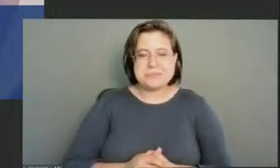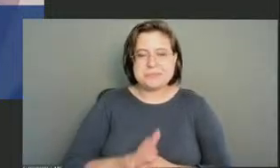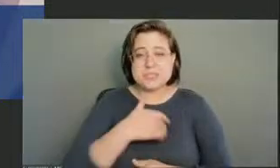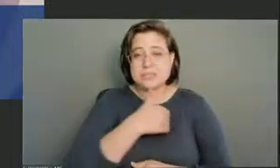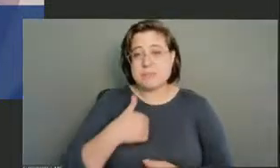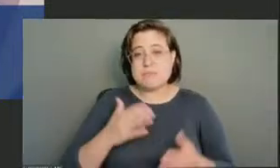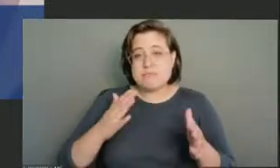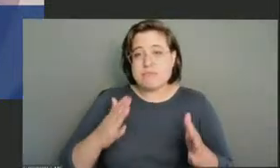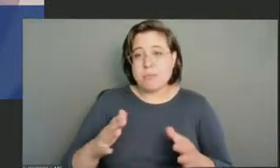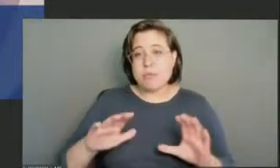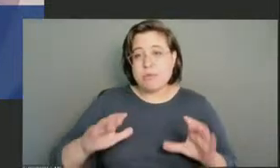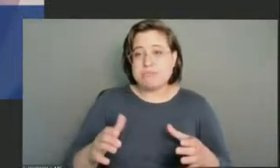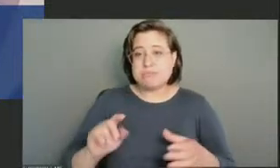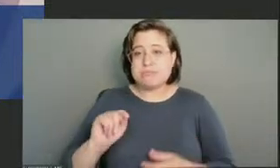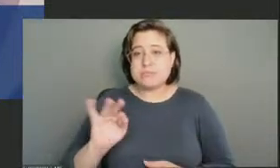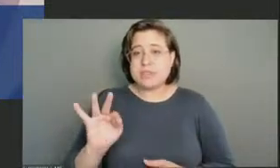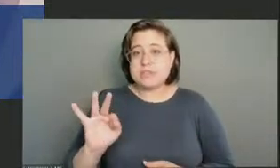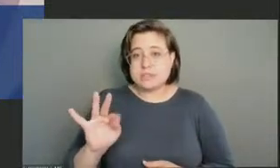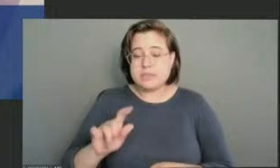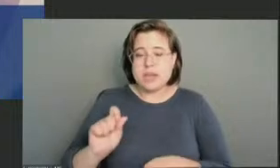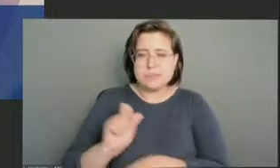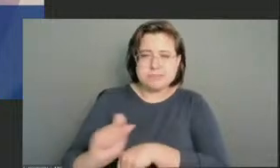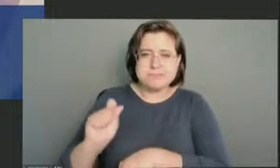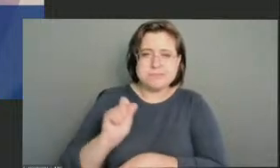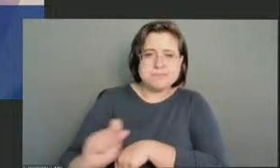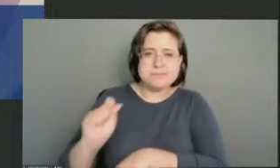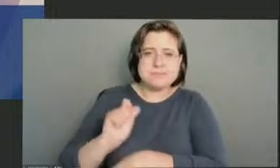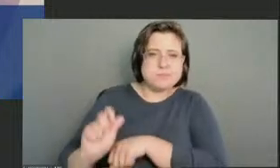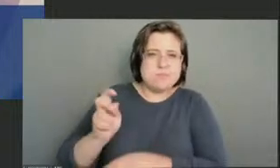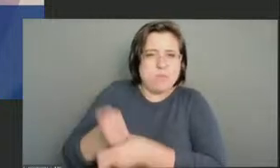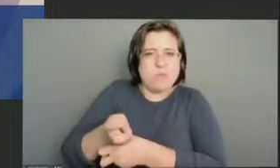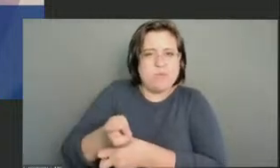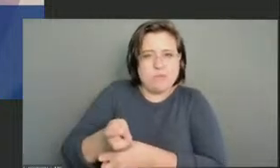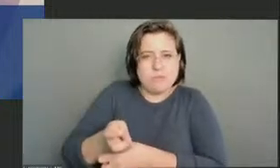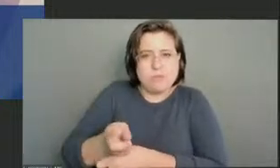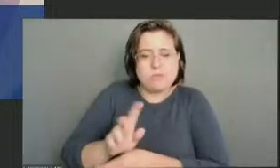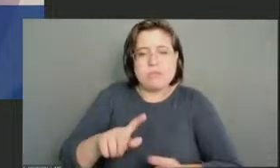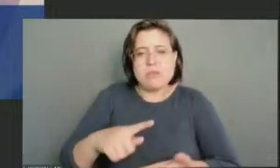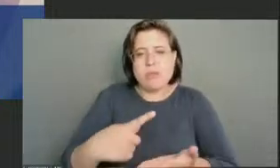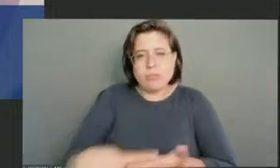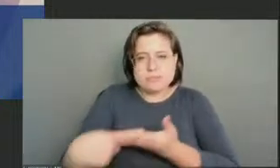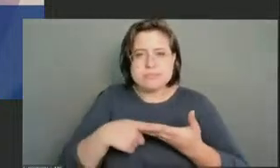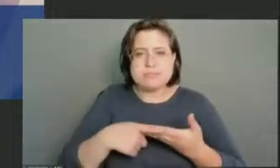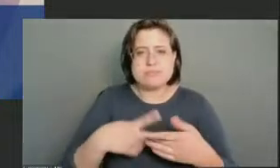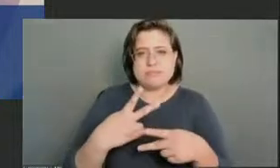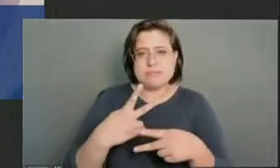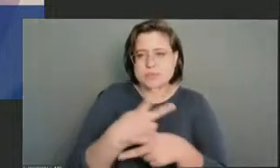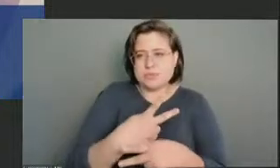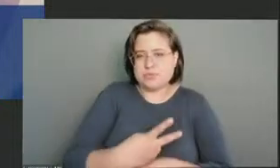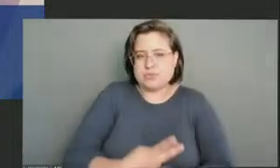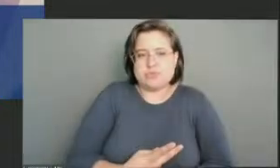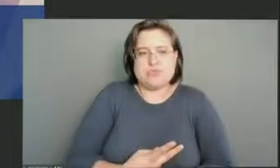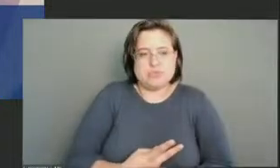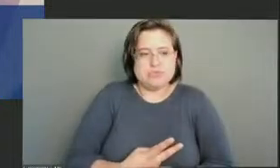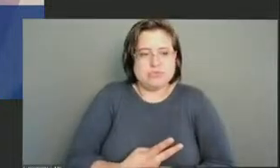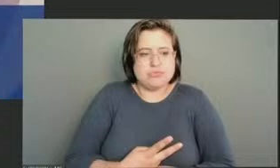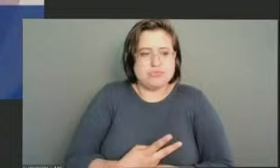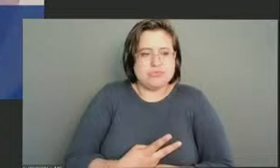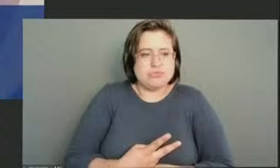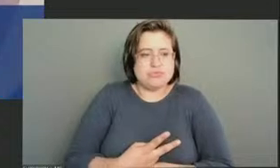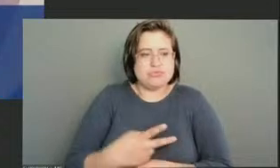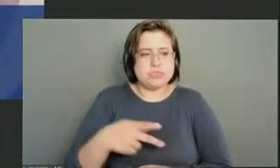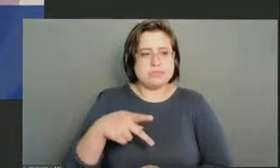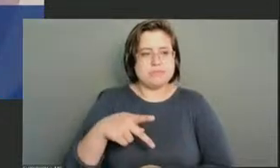task force worked diligently to discuss and deliberate on long COVID,